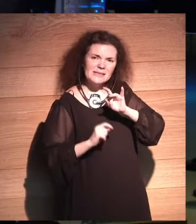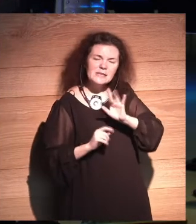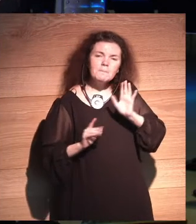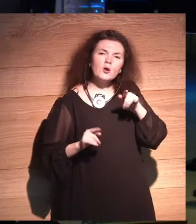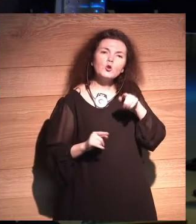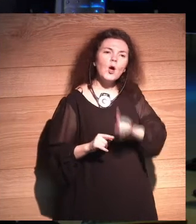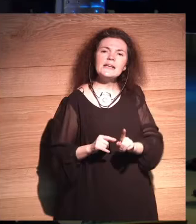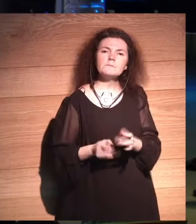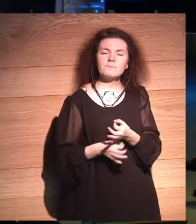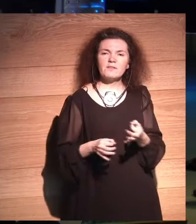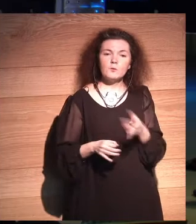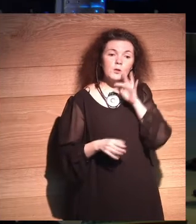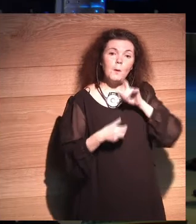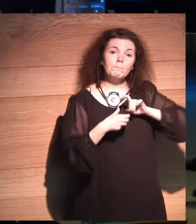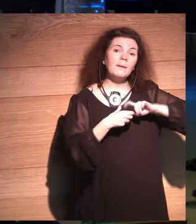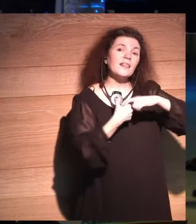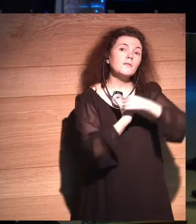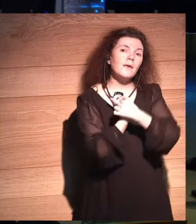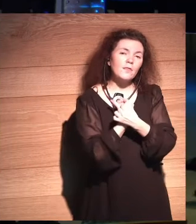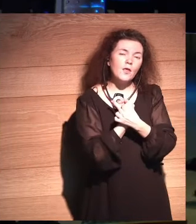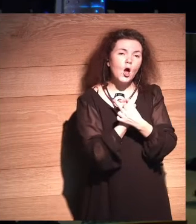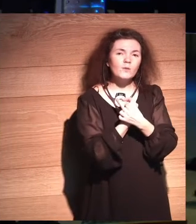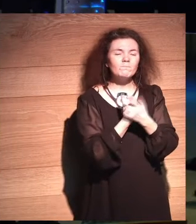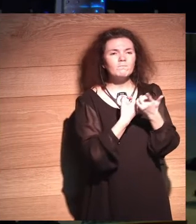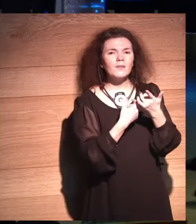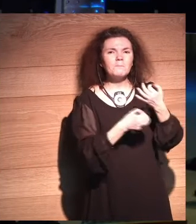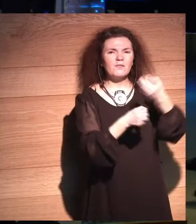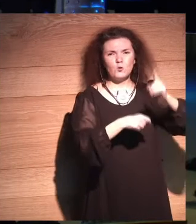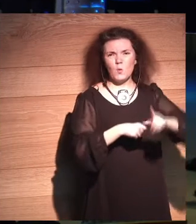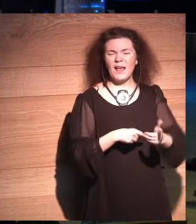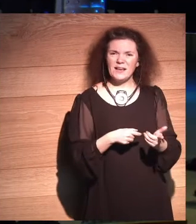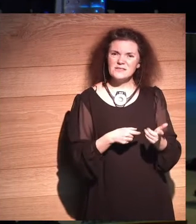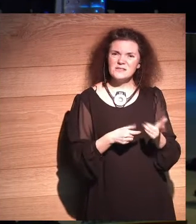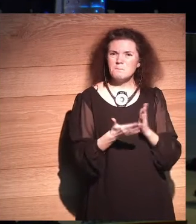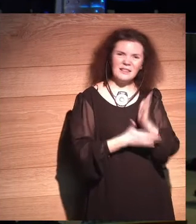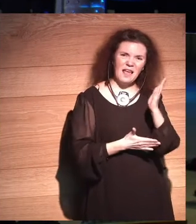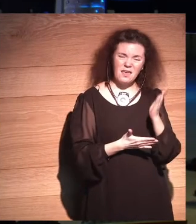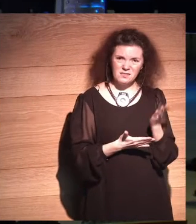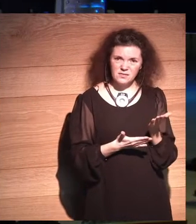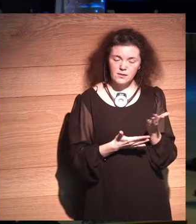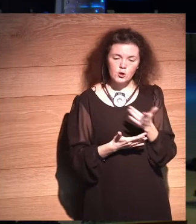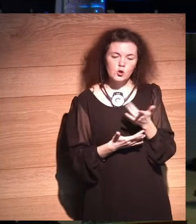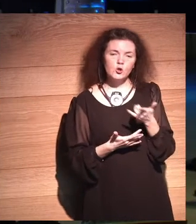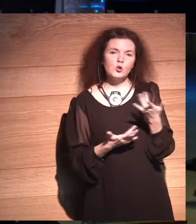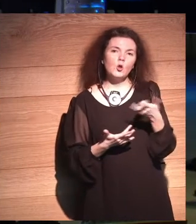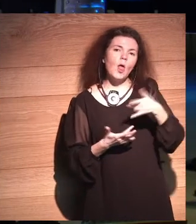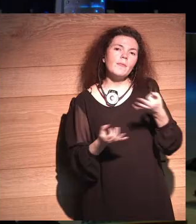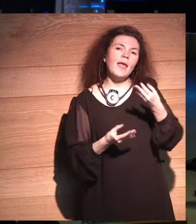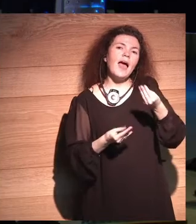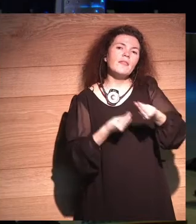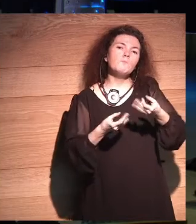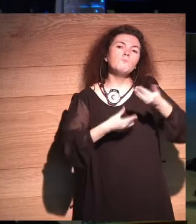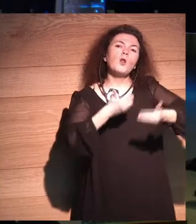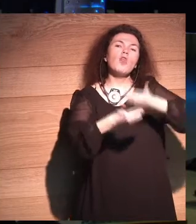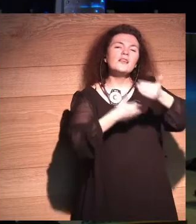will also choose a random sample of citizens that represent and reflect our society, and we'll invite them to come and then develop